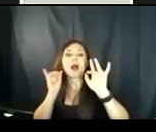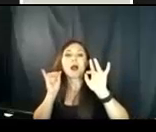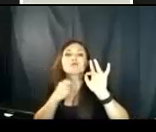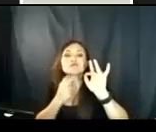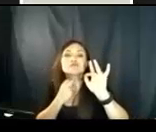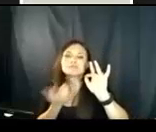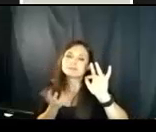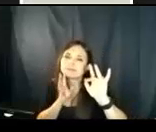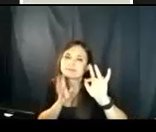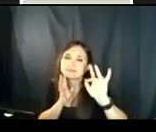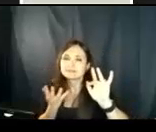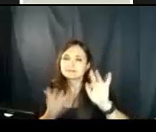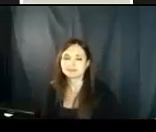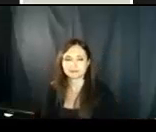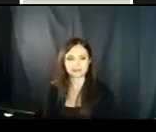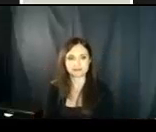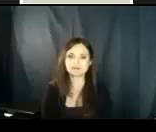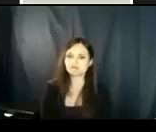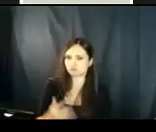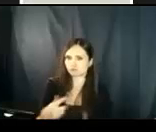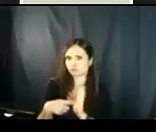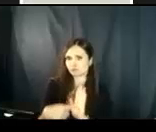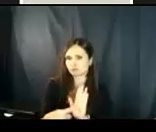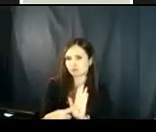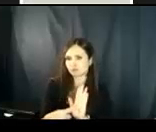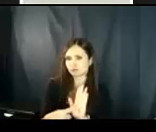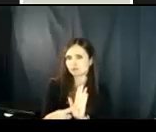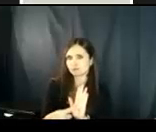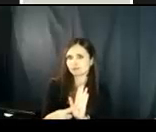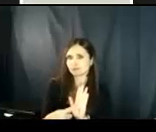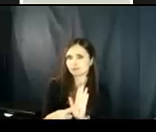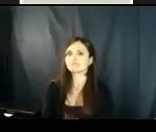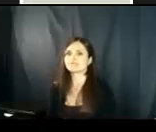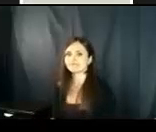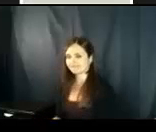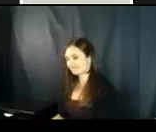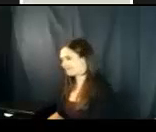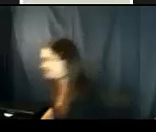talk. So anyway, I just wanted to show you an example of that.